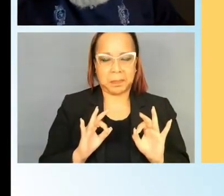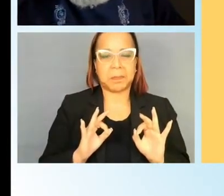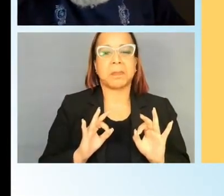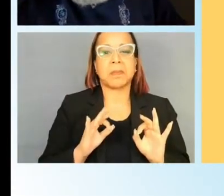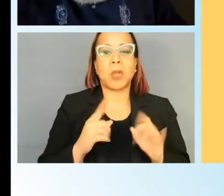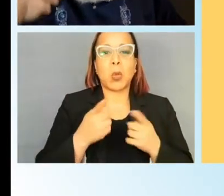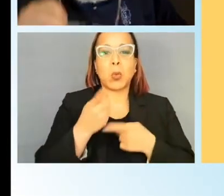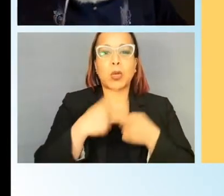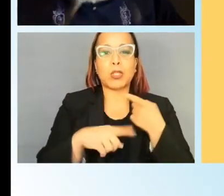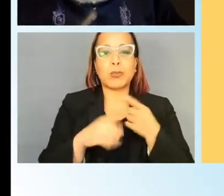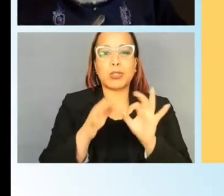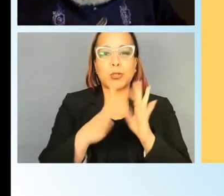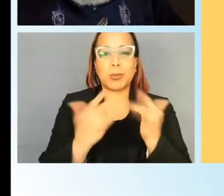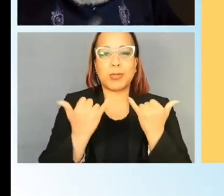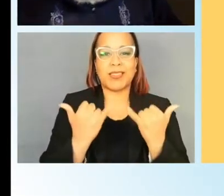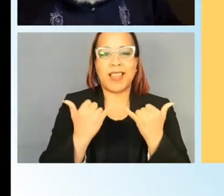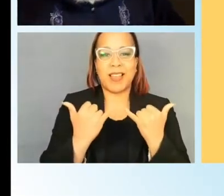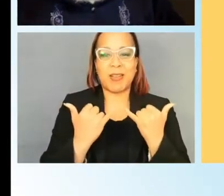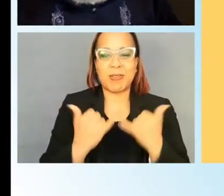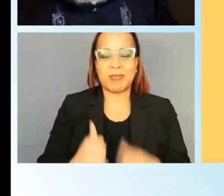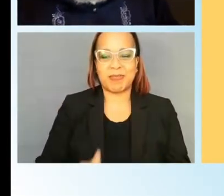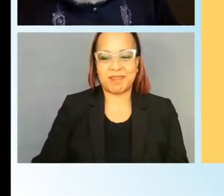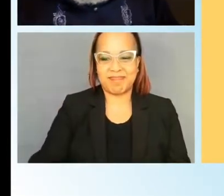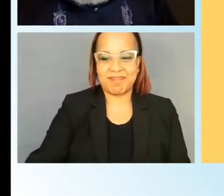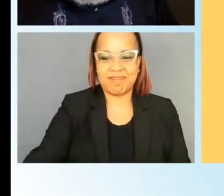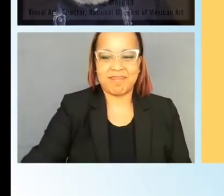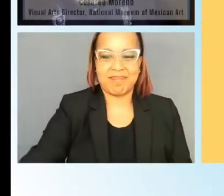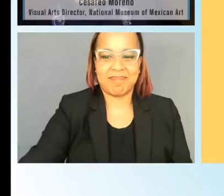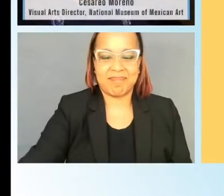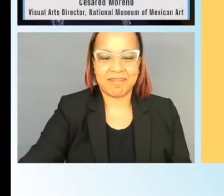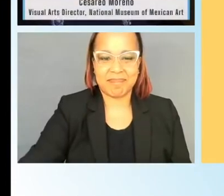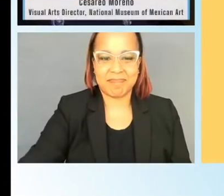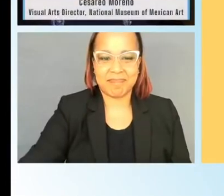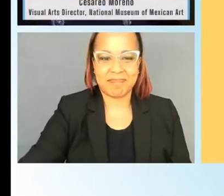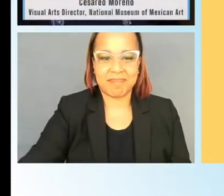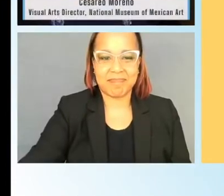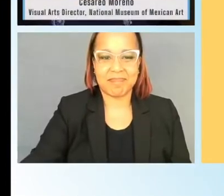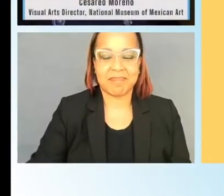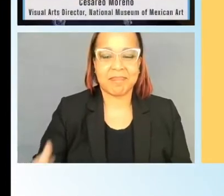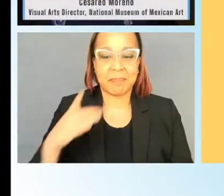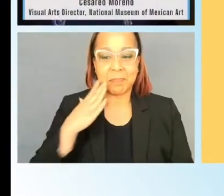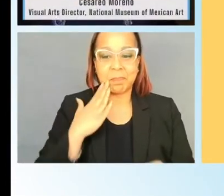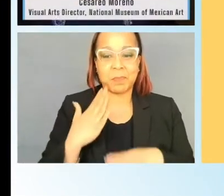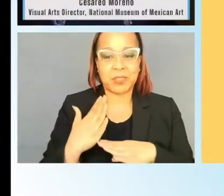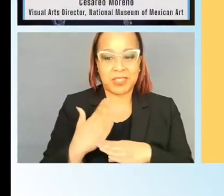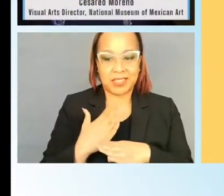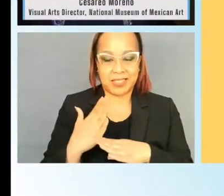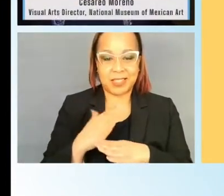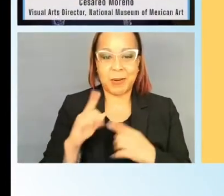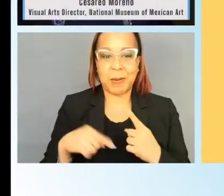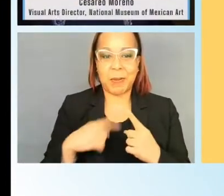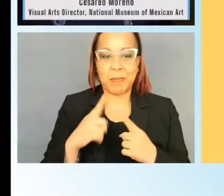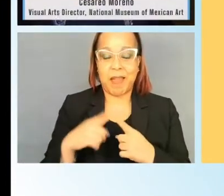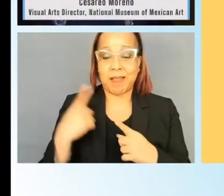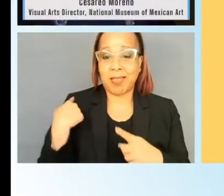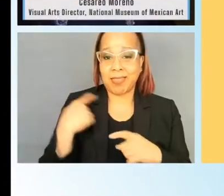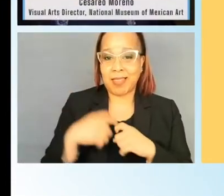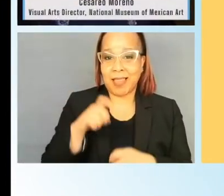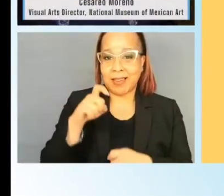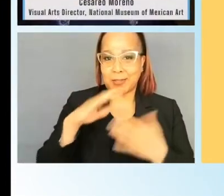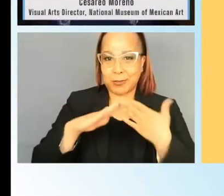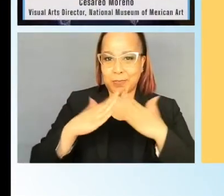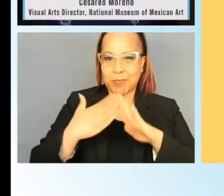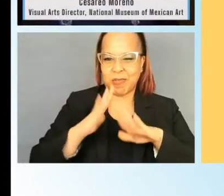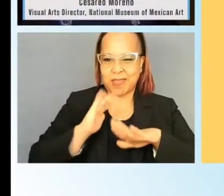Buenas tardes. It's good to be here and share a little bit about the Latinx community in Chicago.